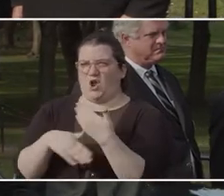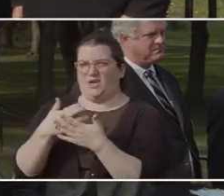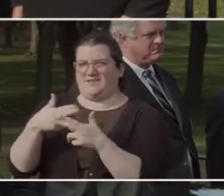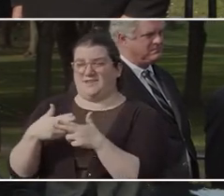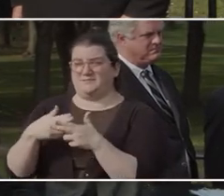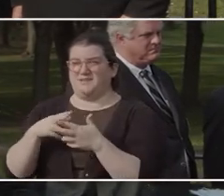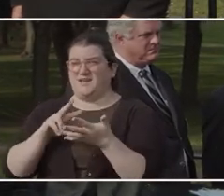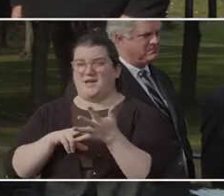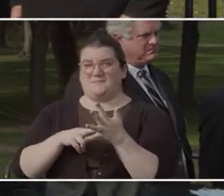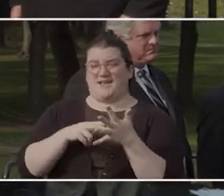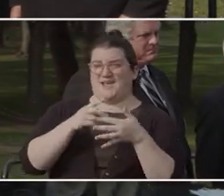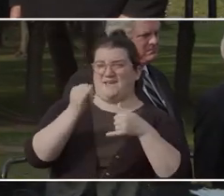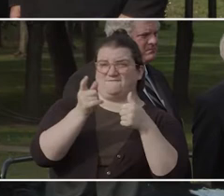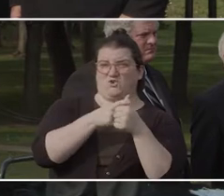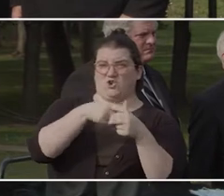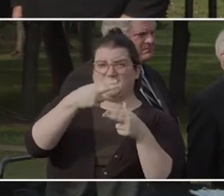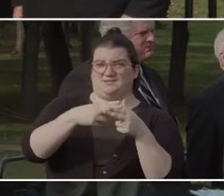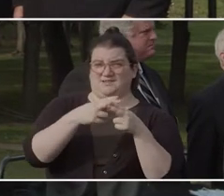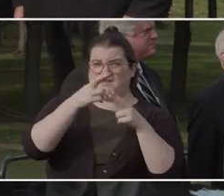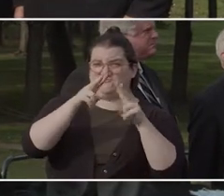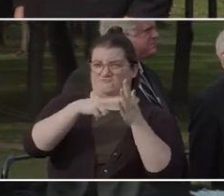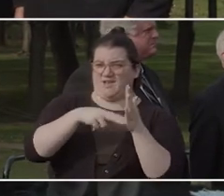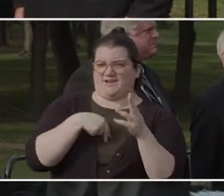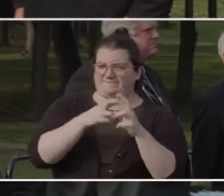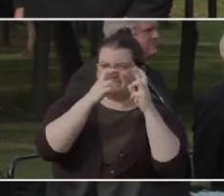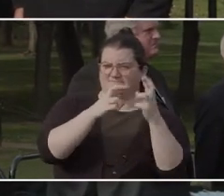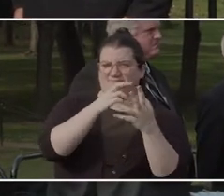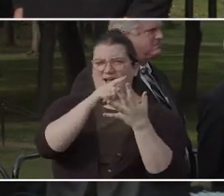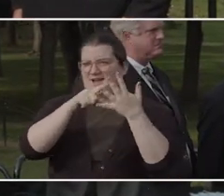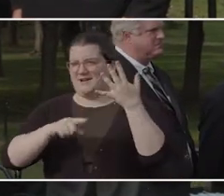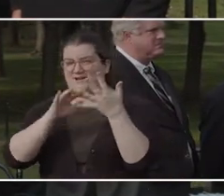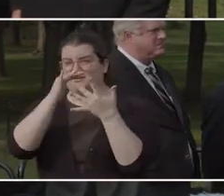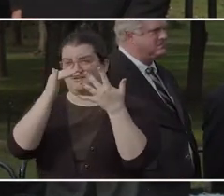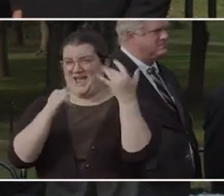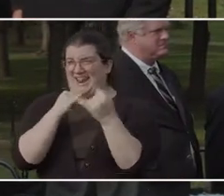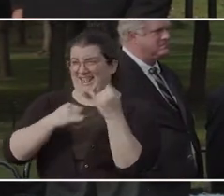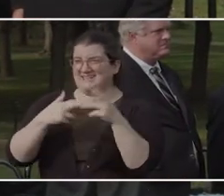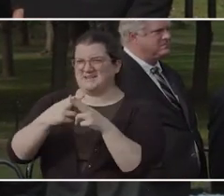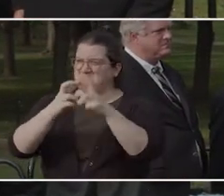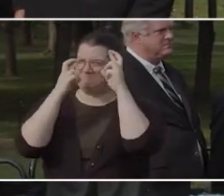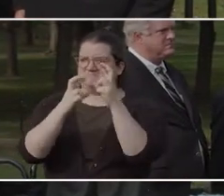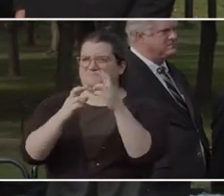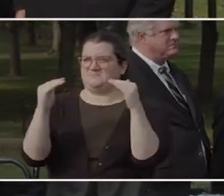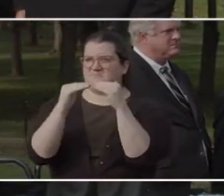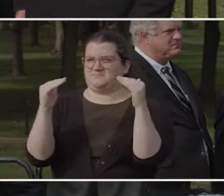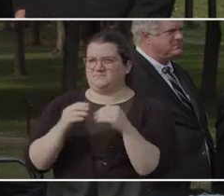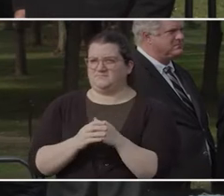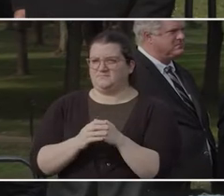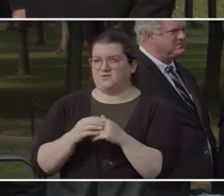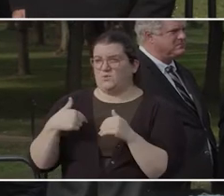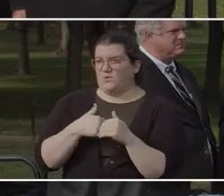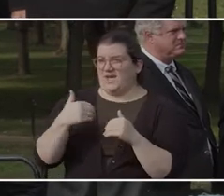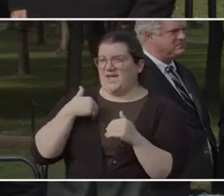do to the first name that is read. We'll have hand sanitizer at the ready before you come onto stage, and we ask that everyone